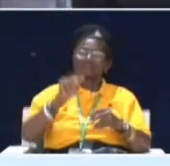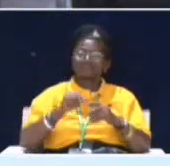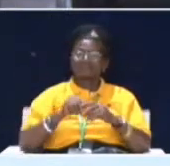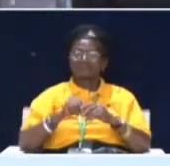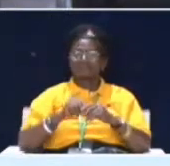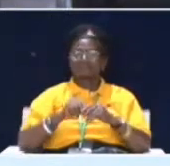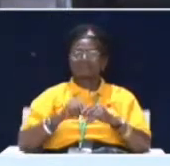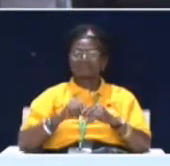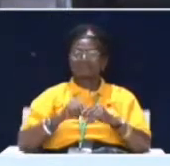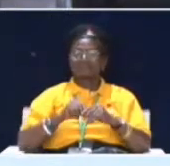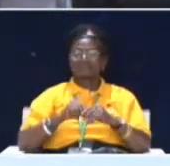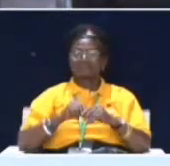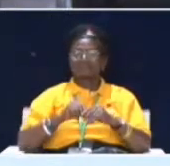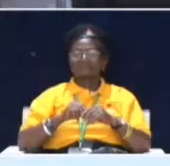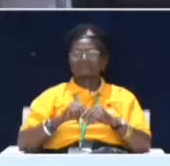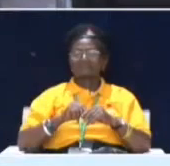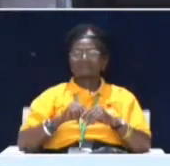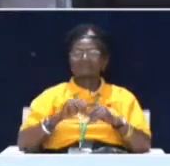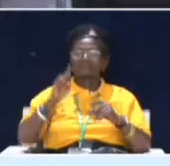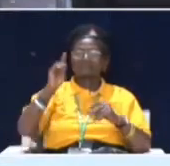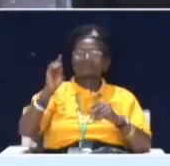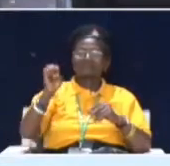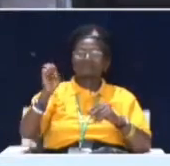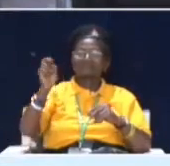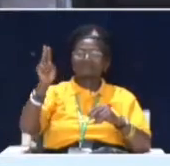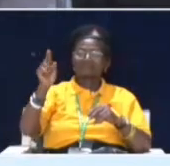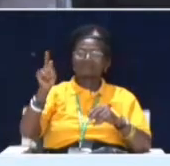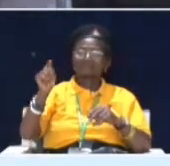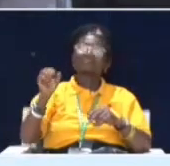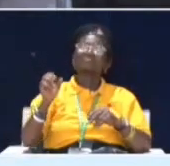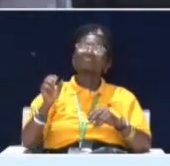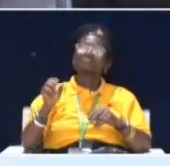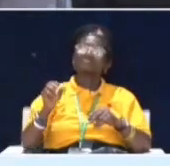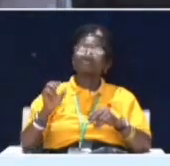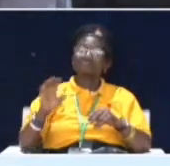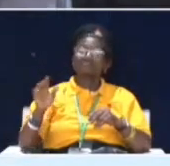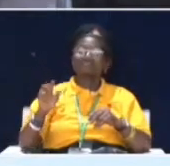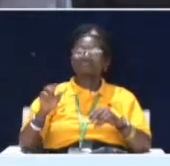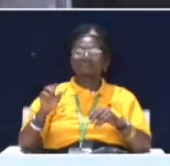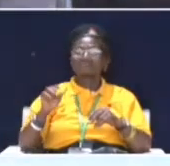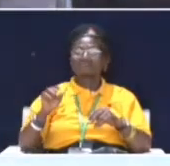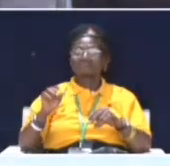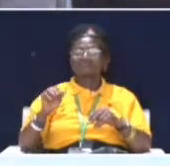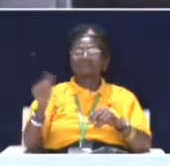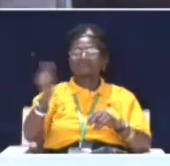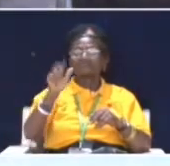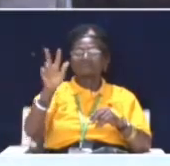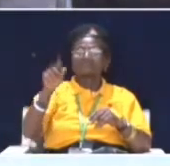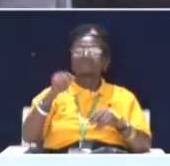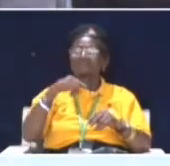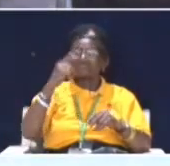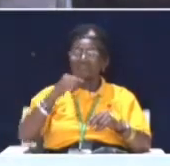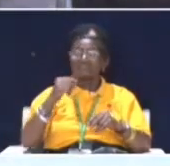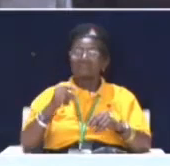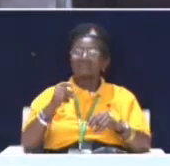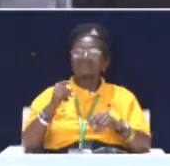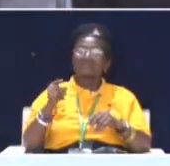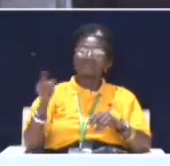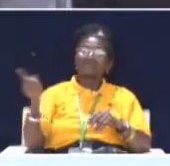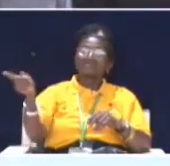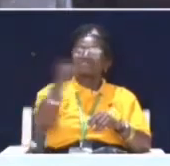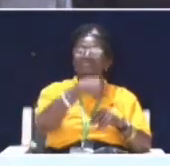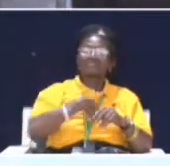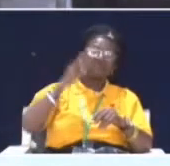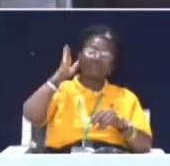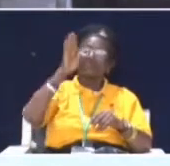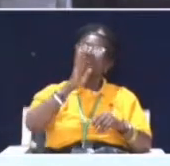ẹsẹ̀ kẹtàlá. Deuteronomy 28:13. Deuteronomy oríkejìdínlọ́gbọ̀n ẹsẹ̀ kẹtàlá. Says you shall be head and not